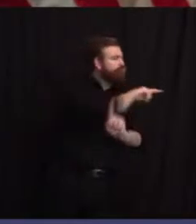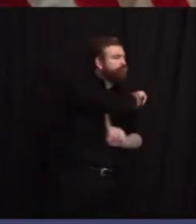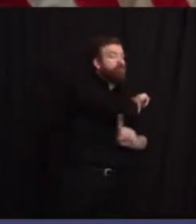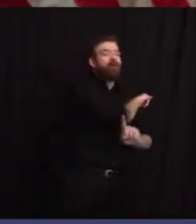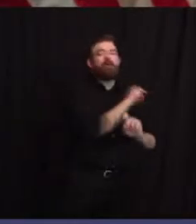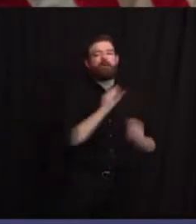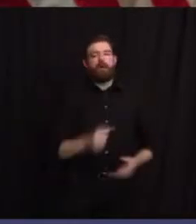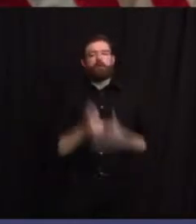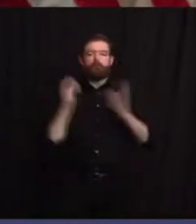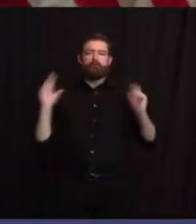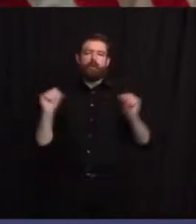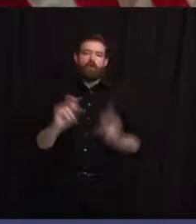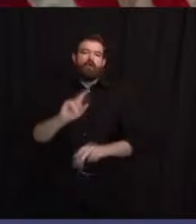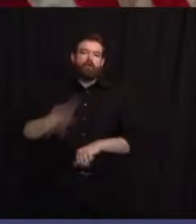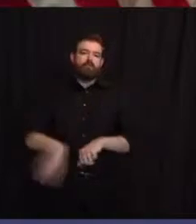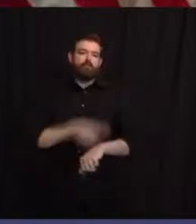of